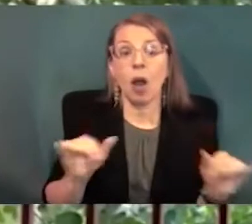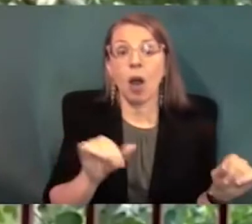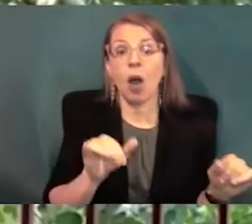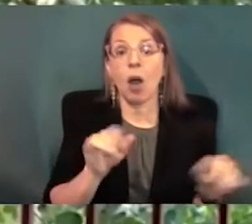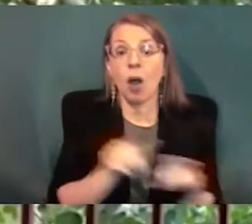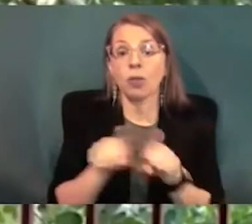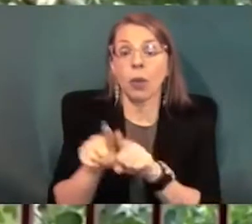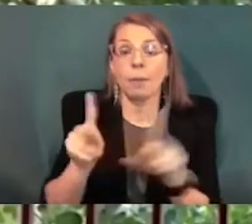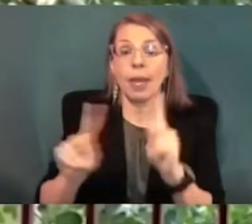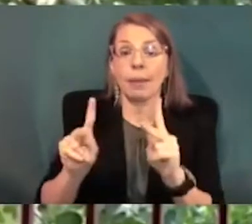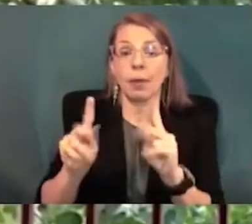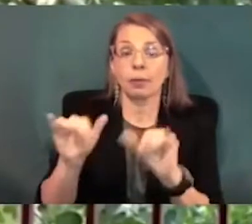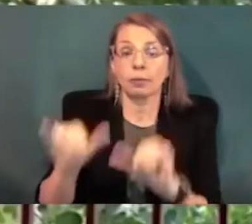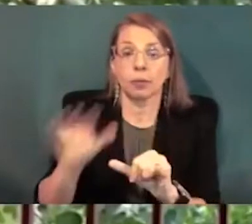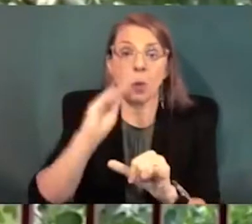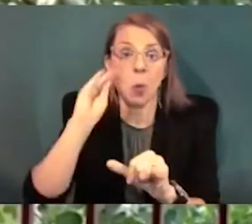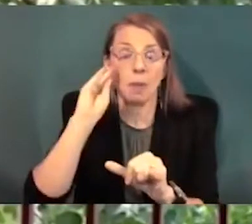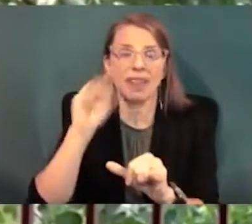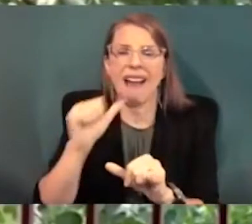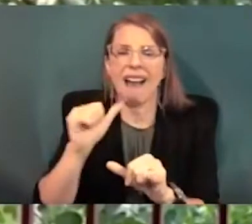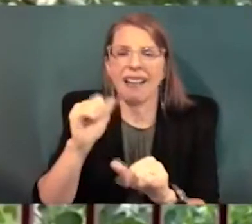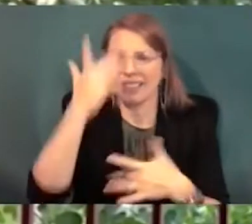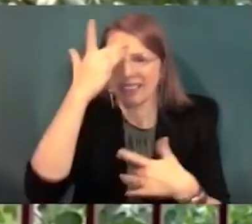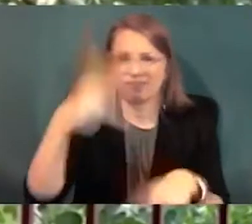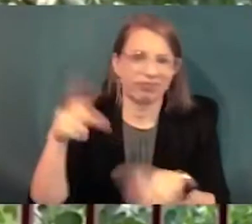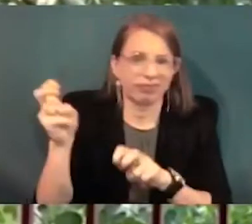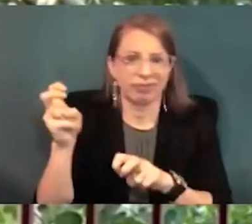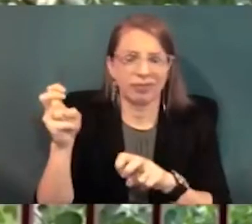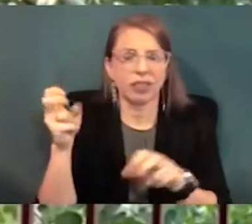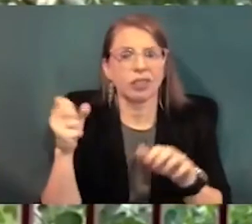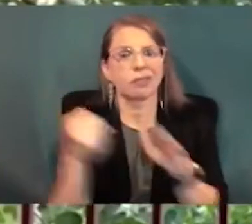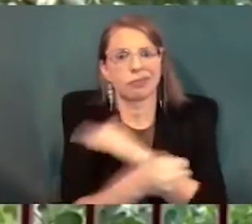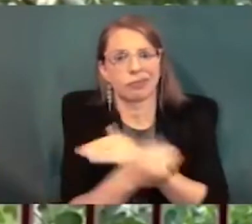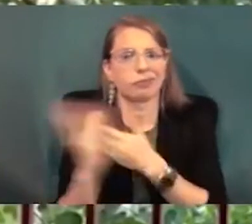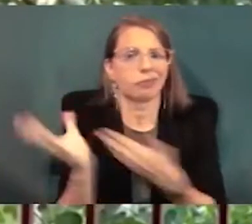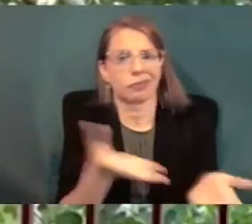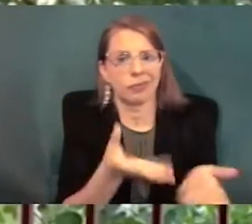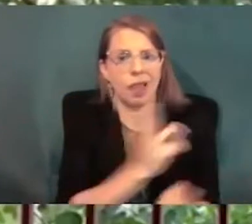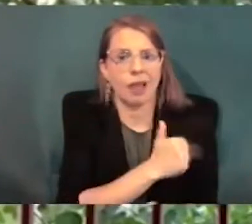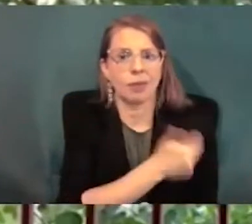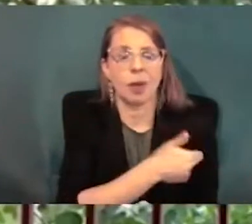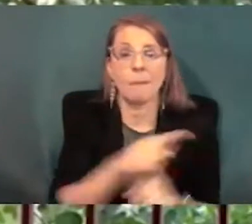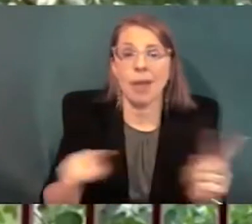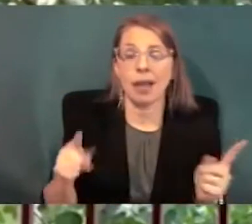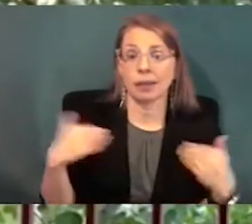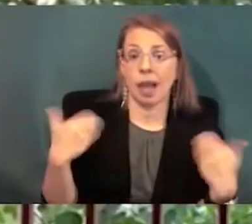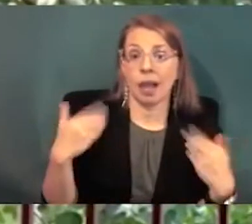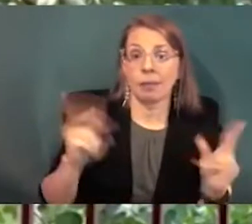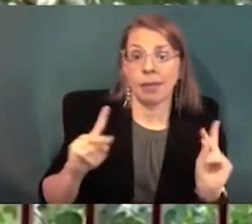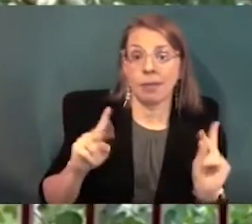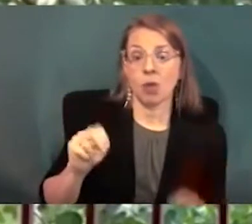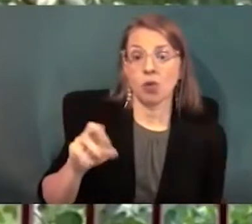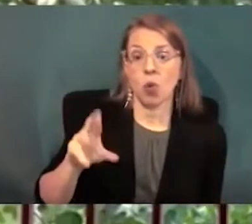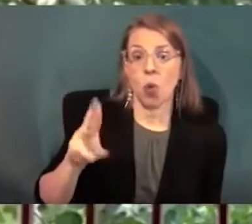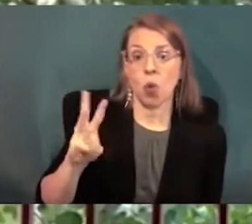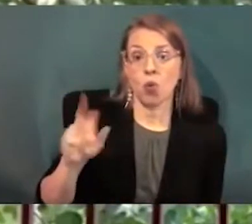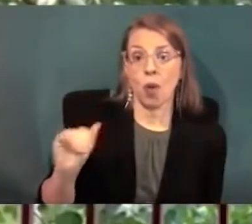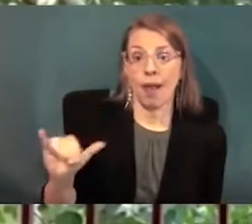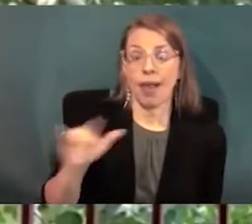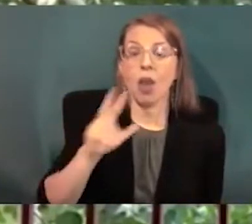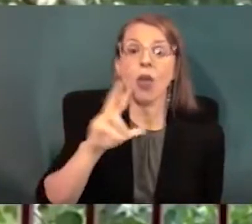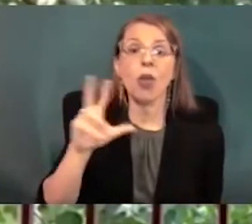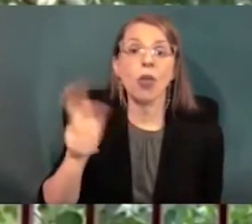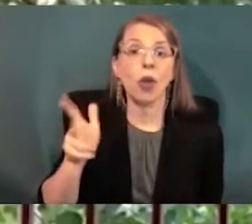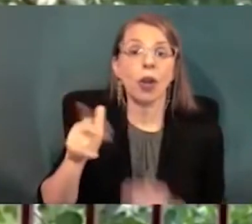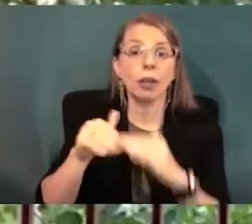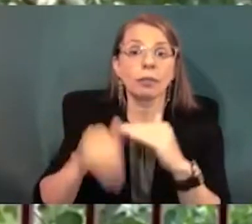ill enough to go to the hospital, but even at 6 months, these young people in Norway, even 30 and below,